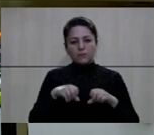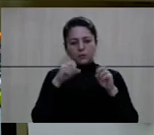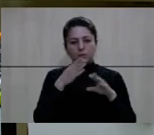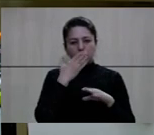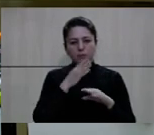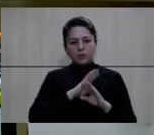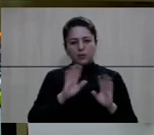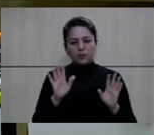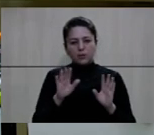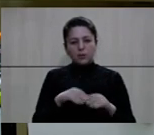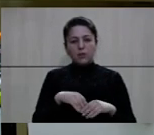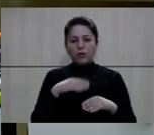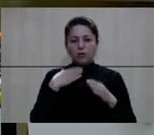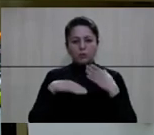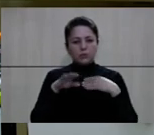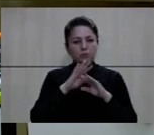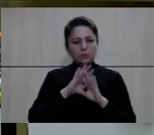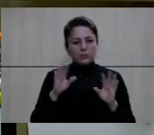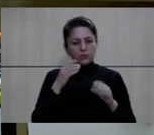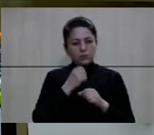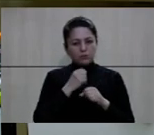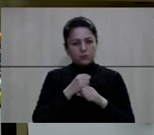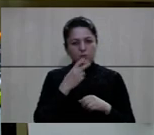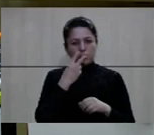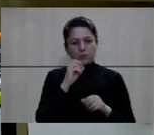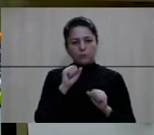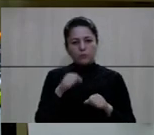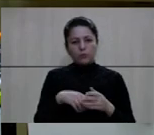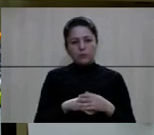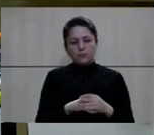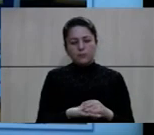sevmaganligidan, zavqlanib ishlamayotganligidan darak beradi.